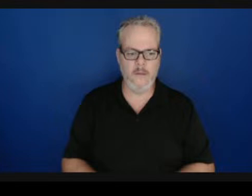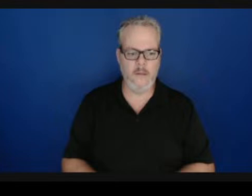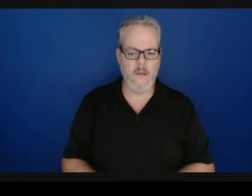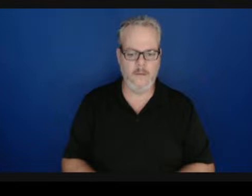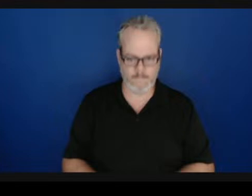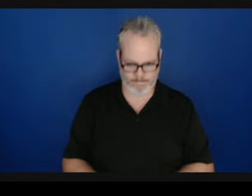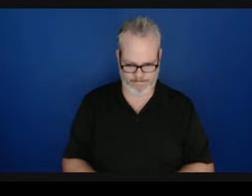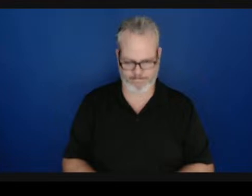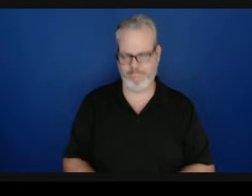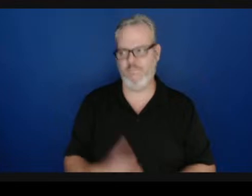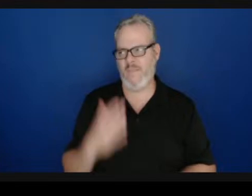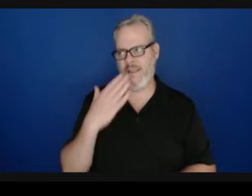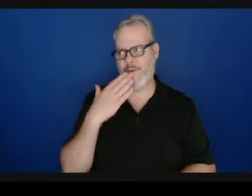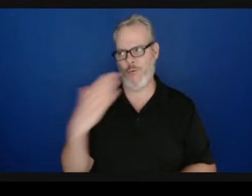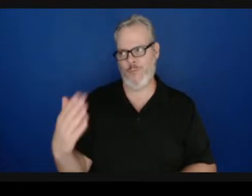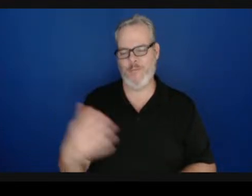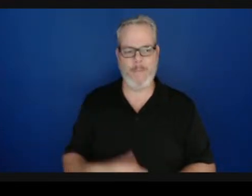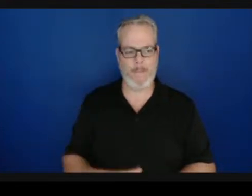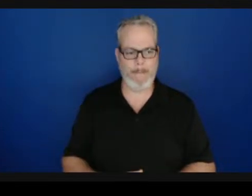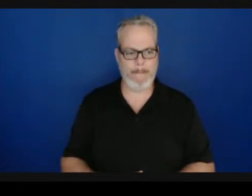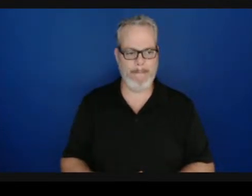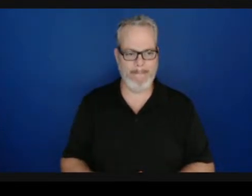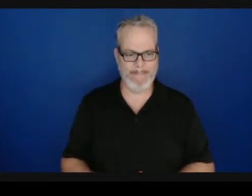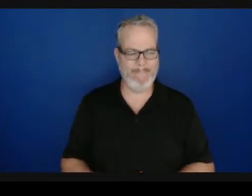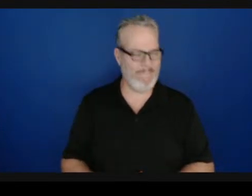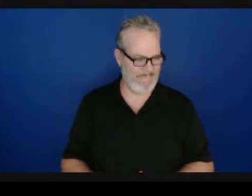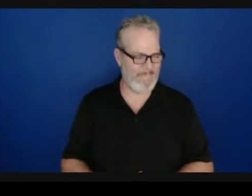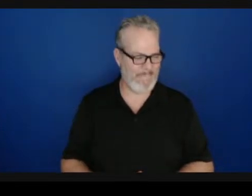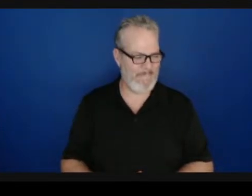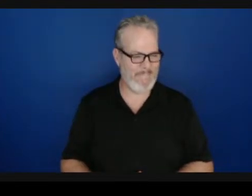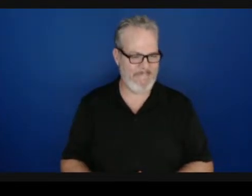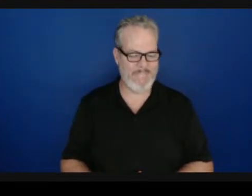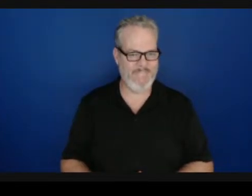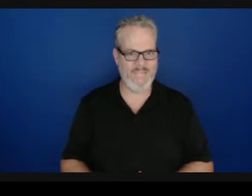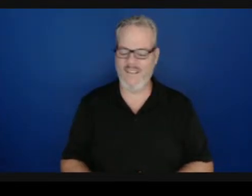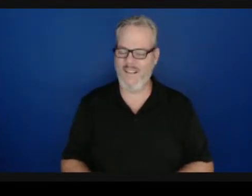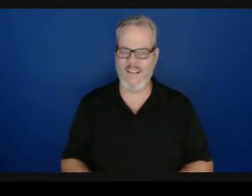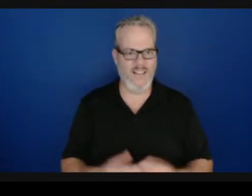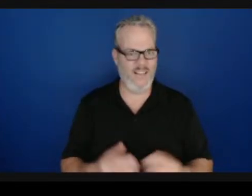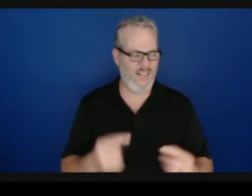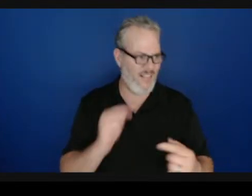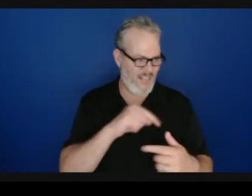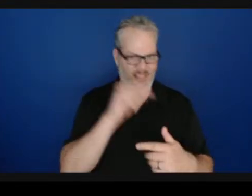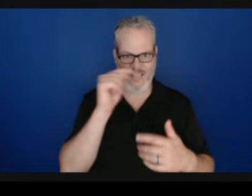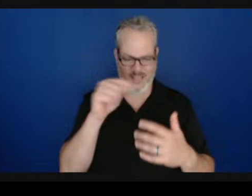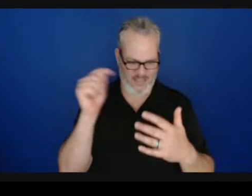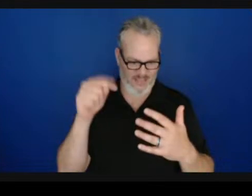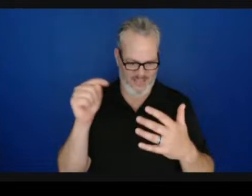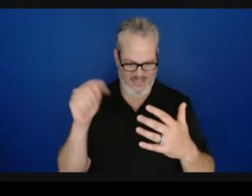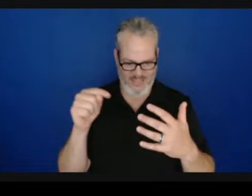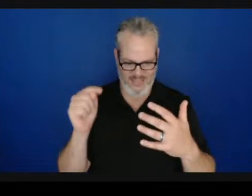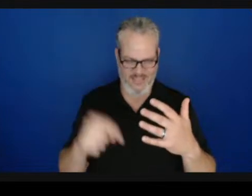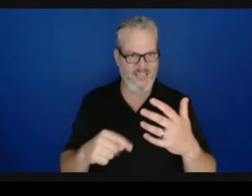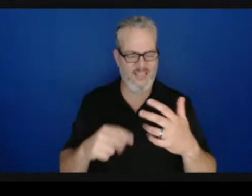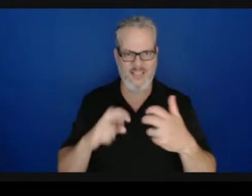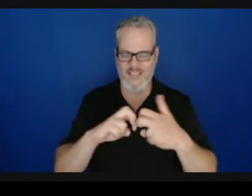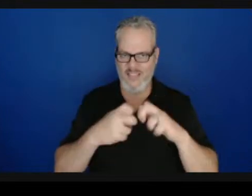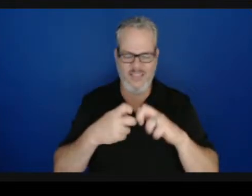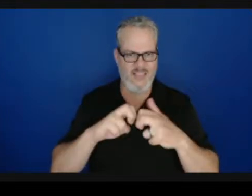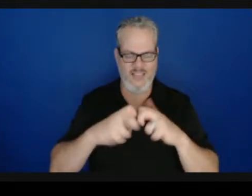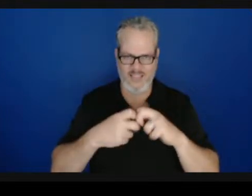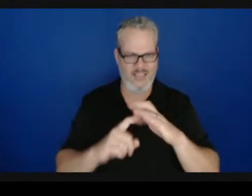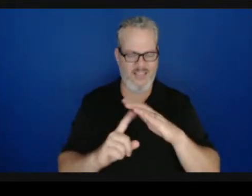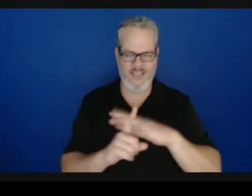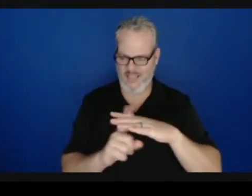you. All right. It's been one thing after another today. Like it really has. Why